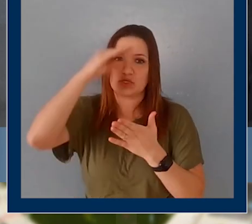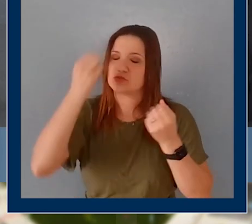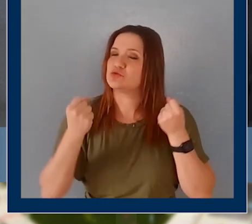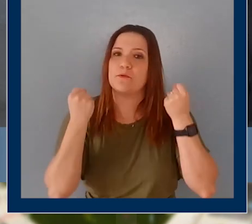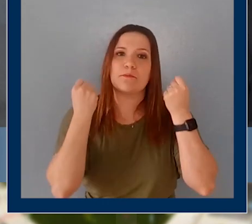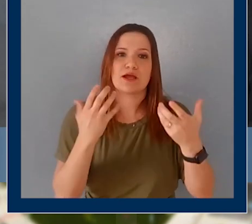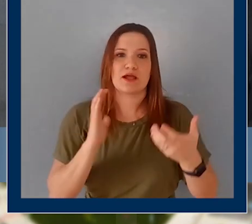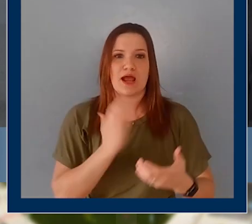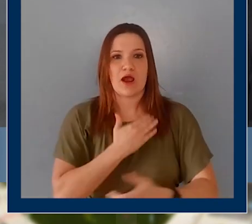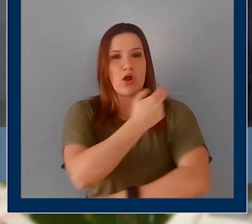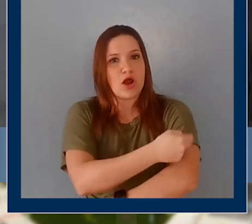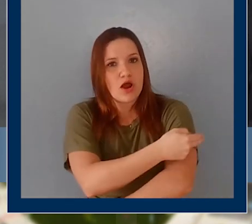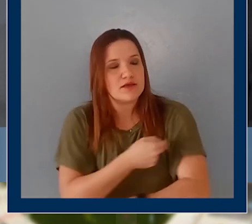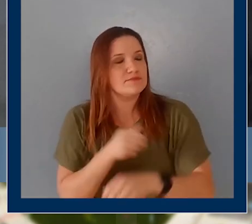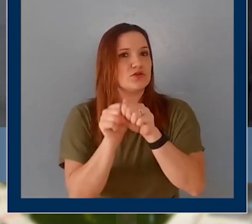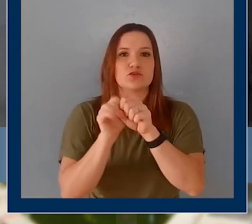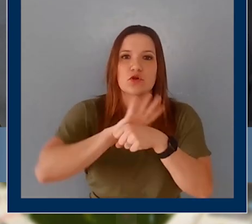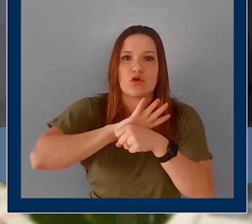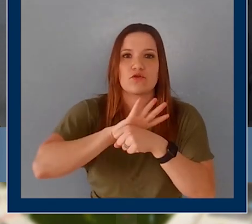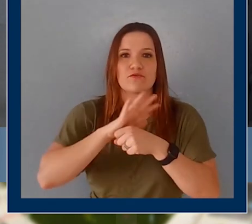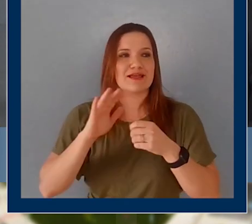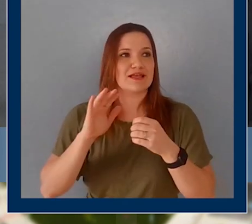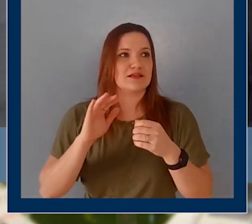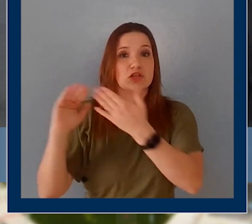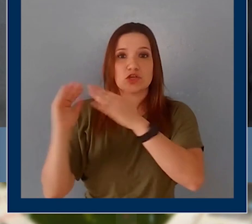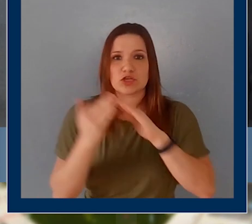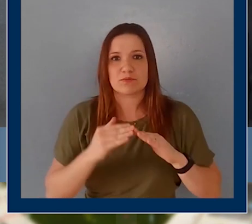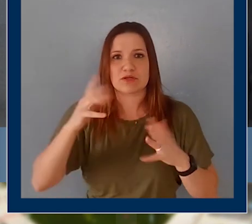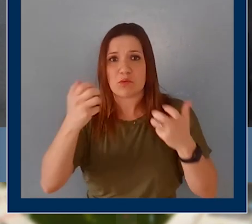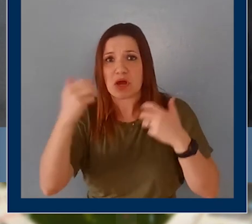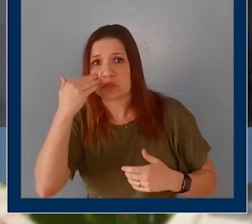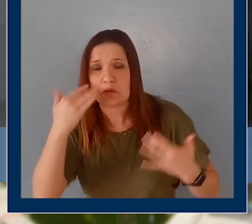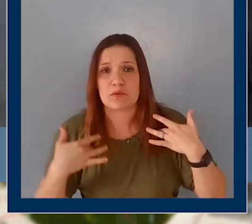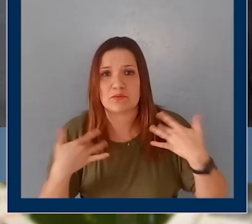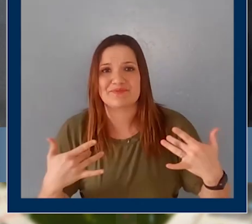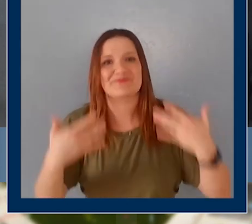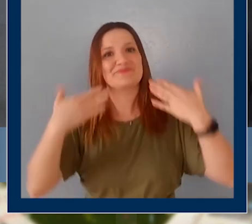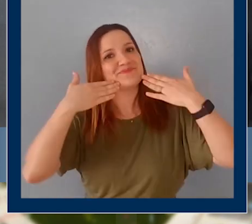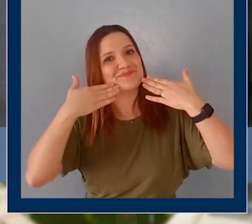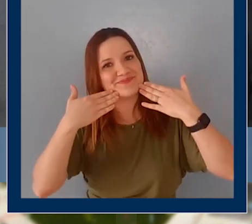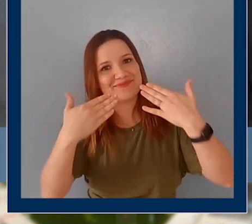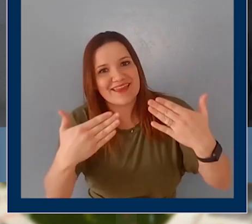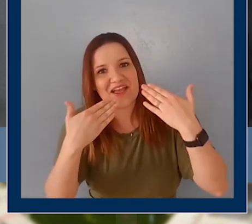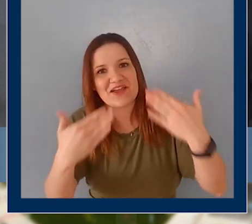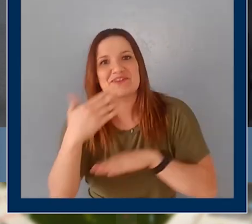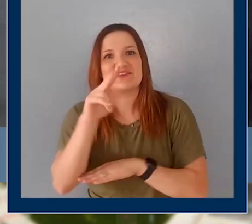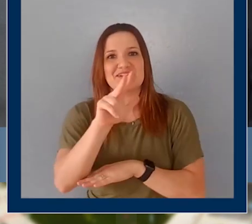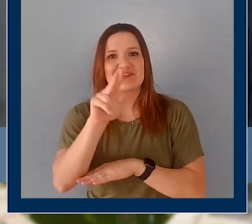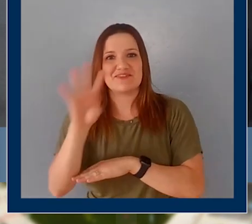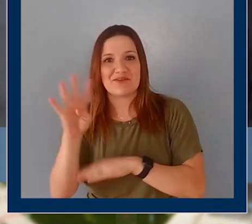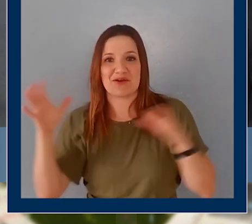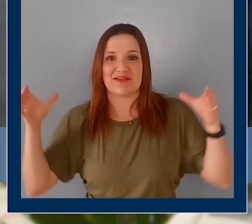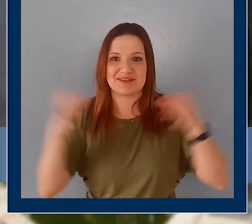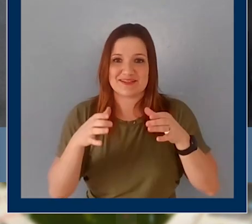you really wanted the focus to be on transparency. And I truly believe that that commitment to